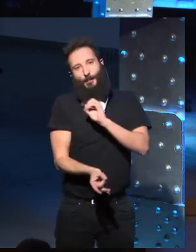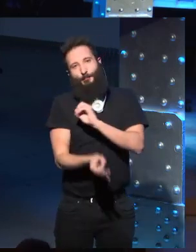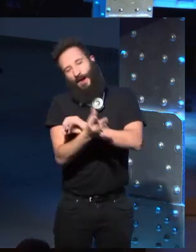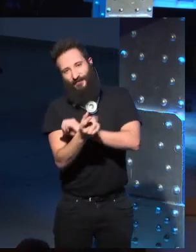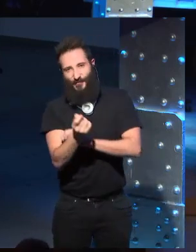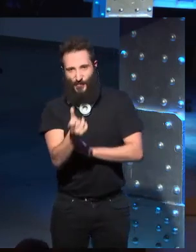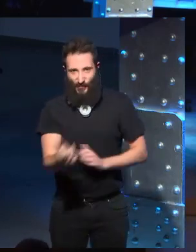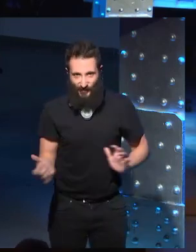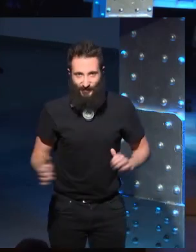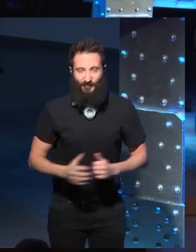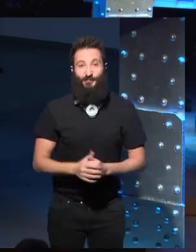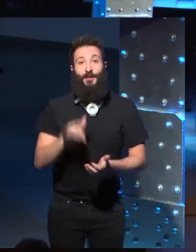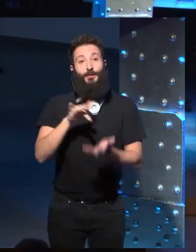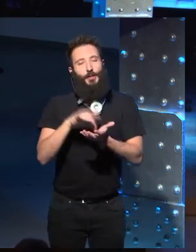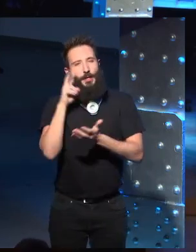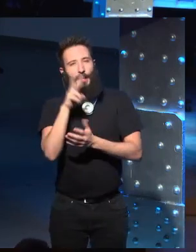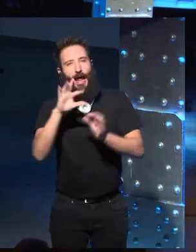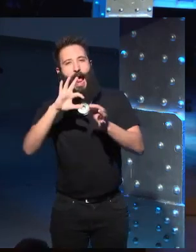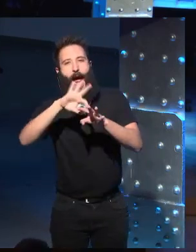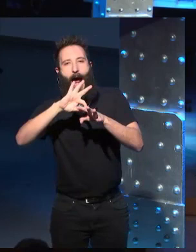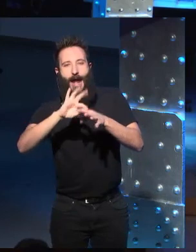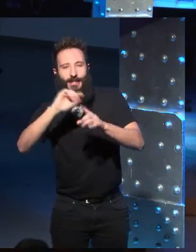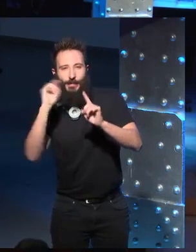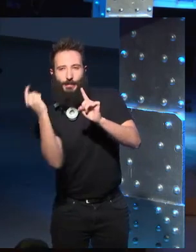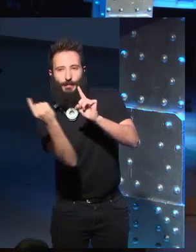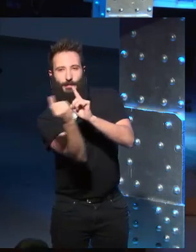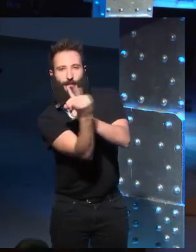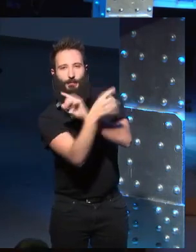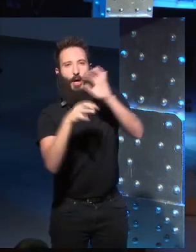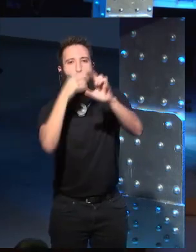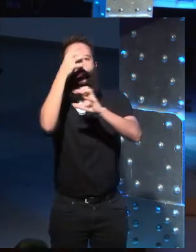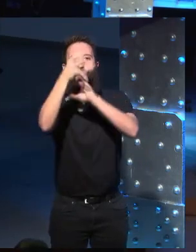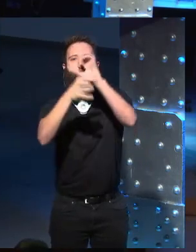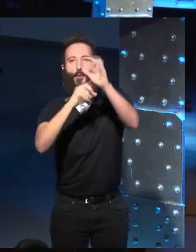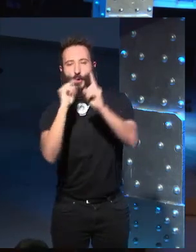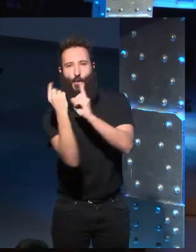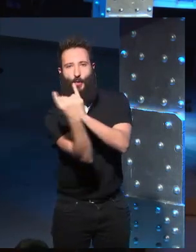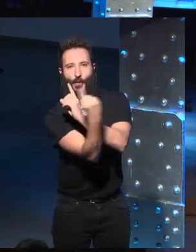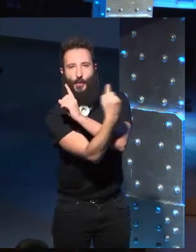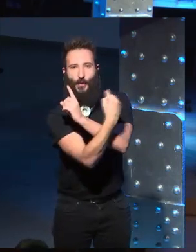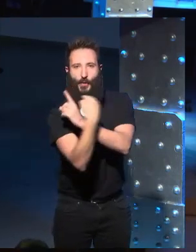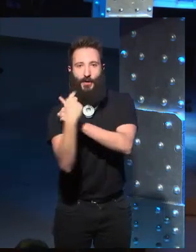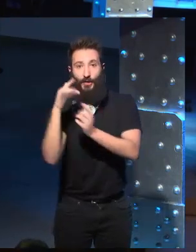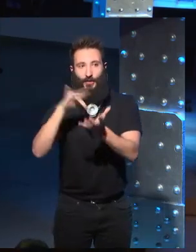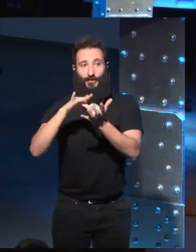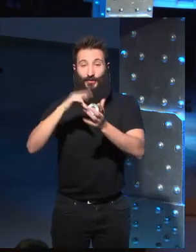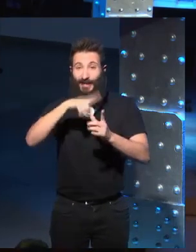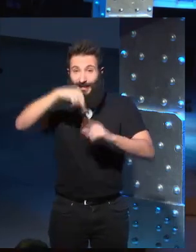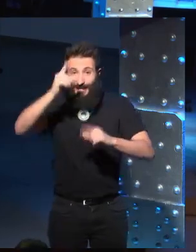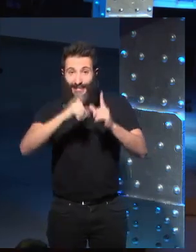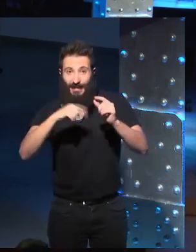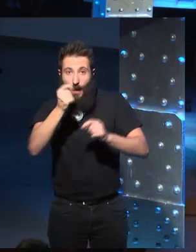So you have a ring of dust that collapsed and created a star that's appearing in the